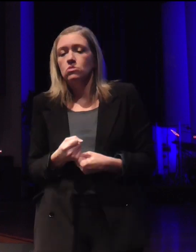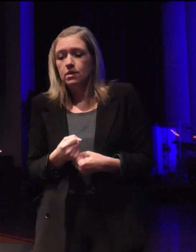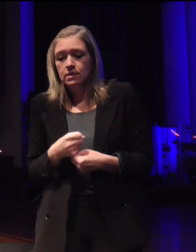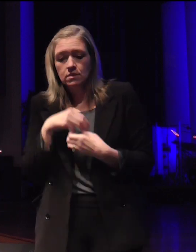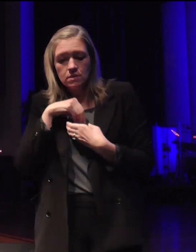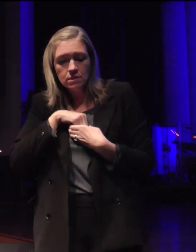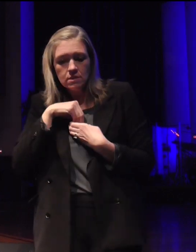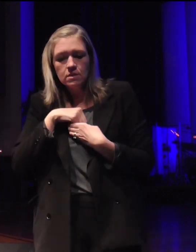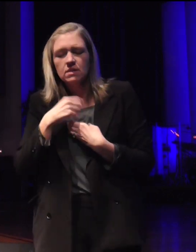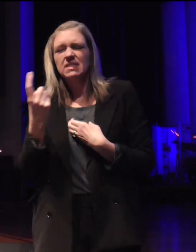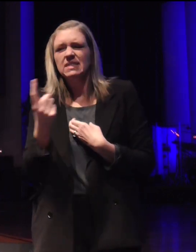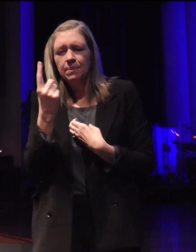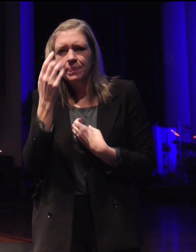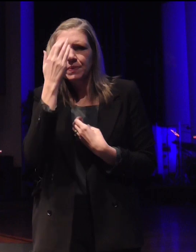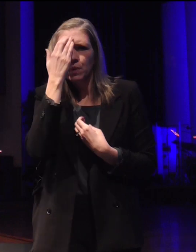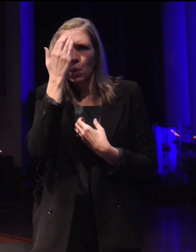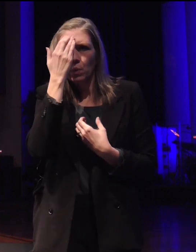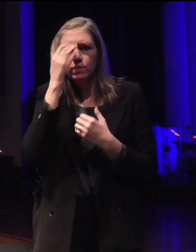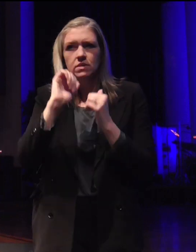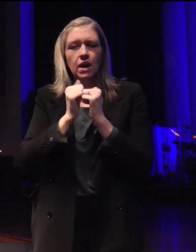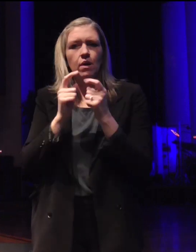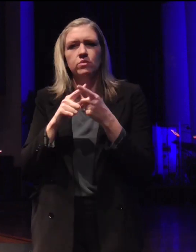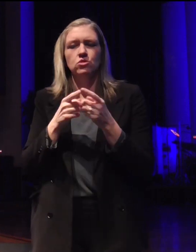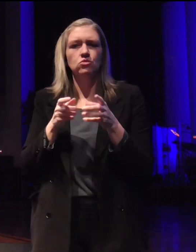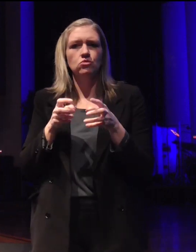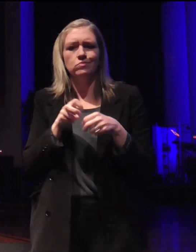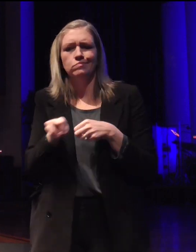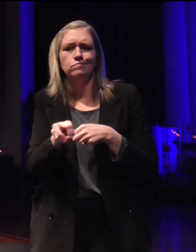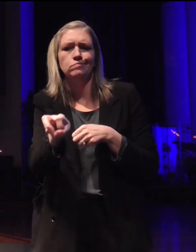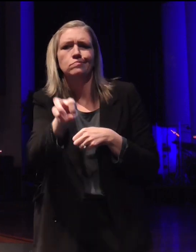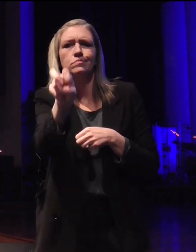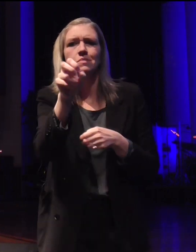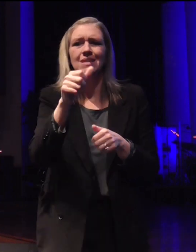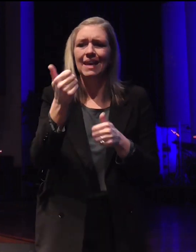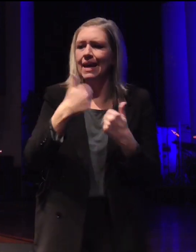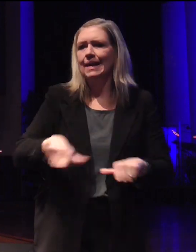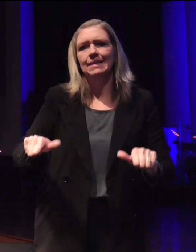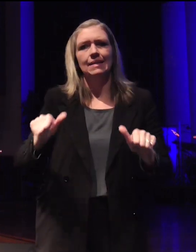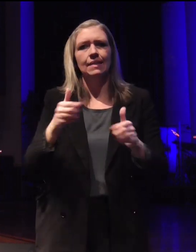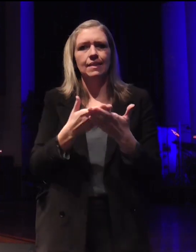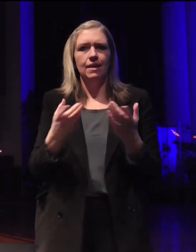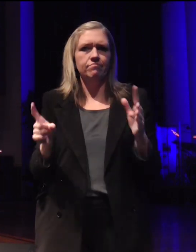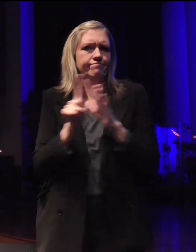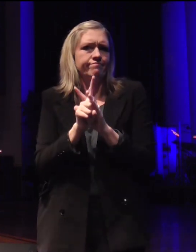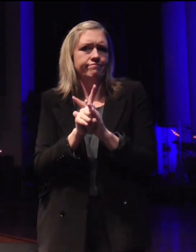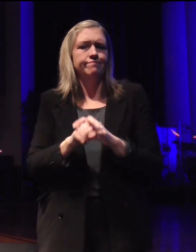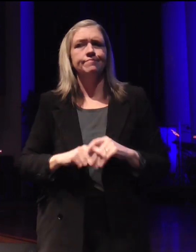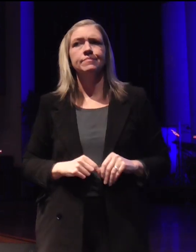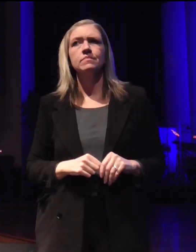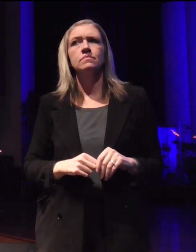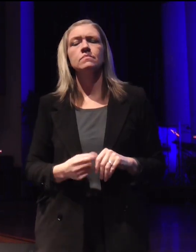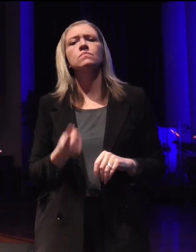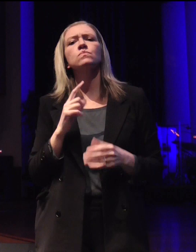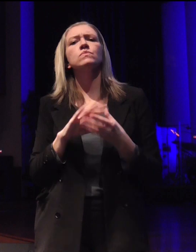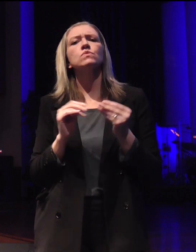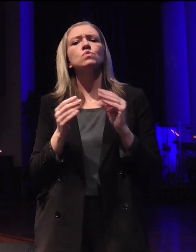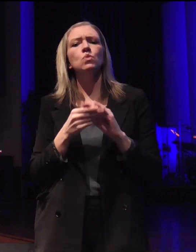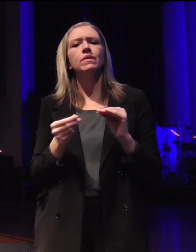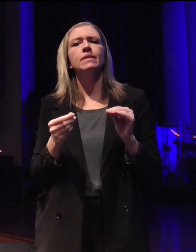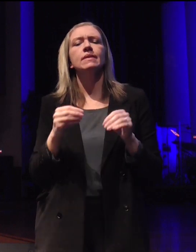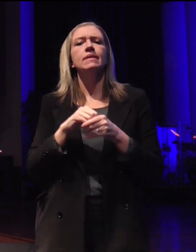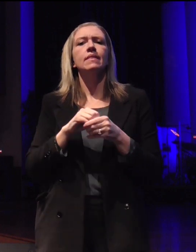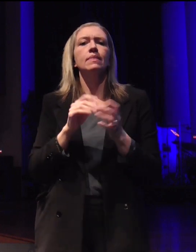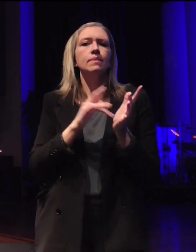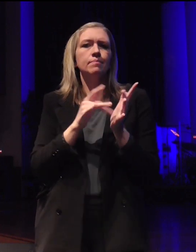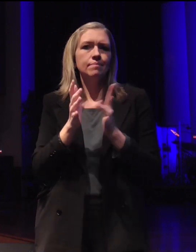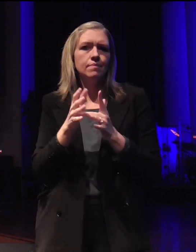knows the way through any and all conditions that might appear. There's a story in the Judeo-Christian Bible, in